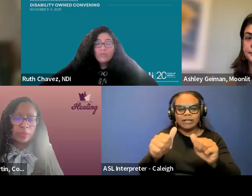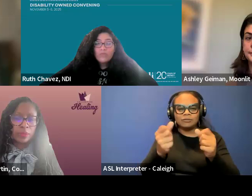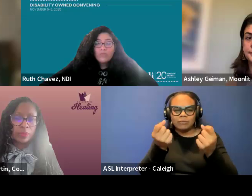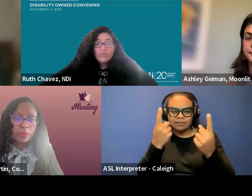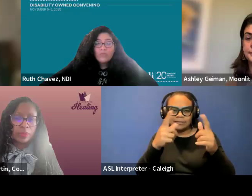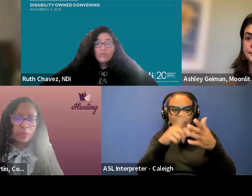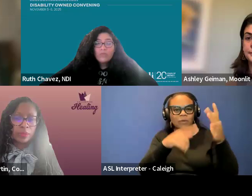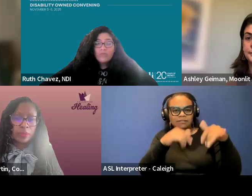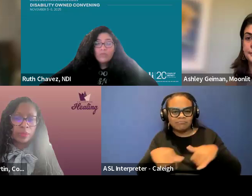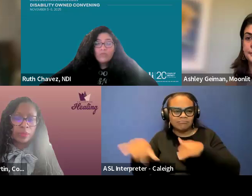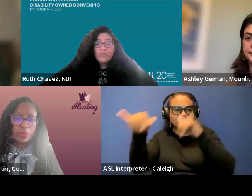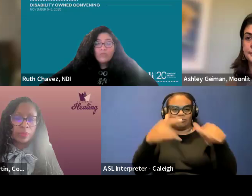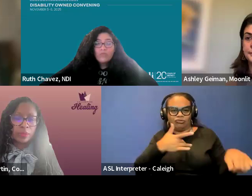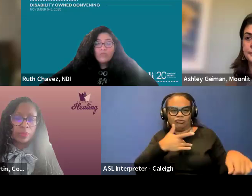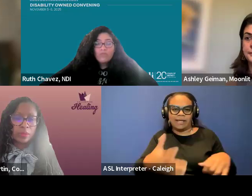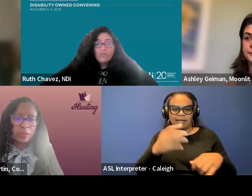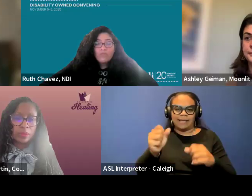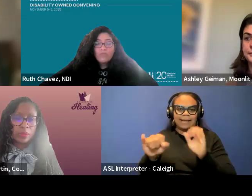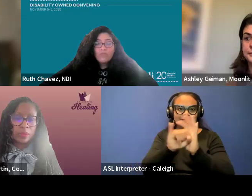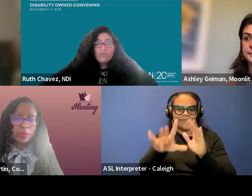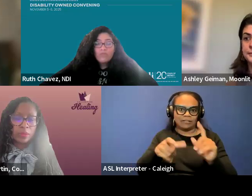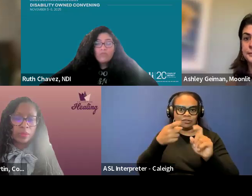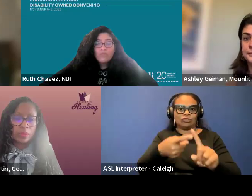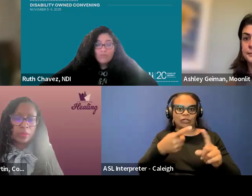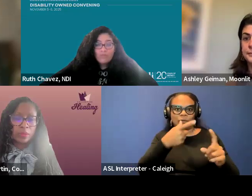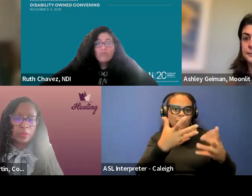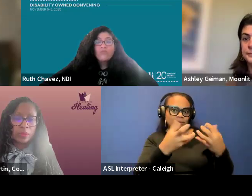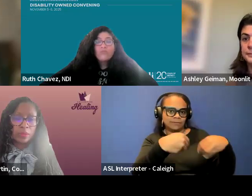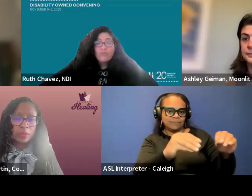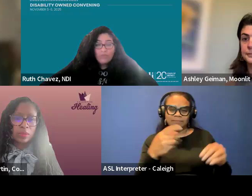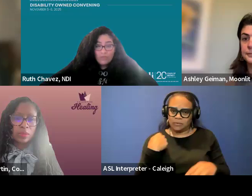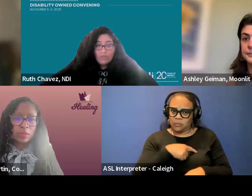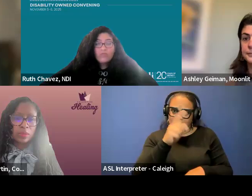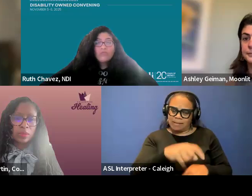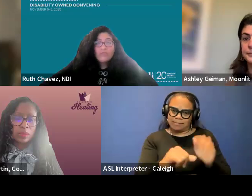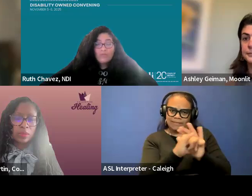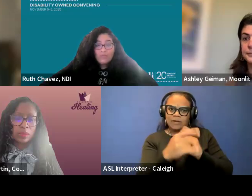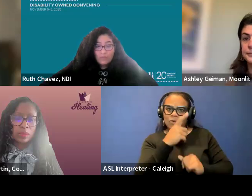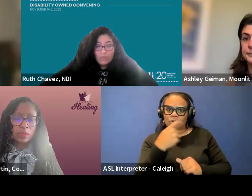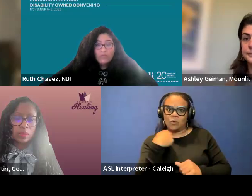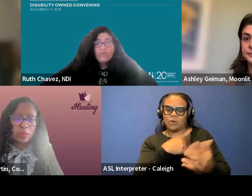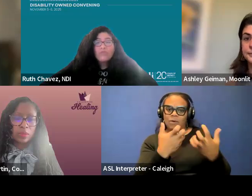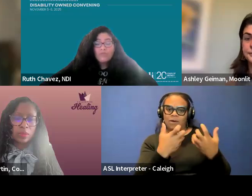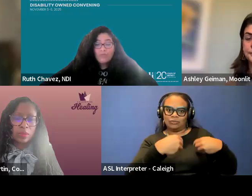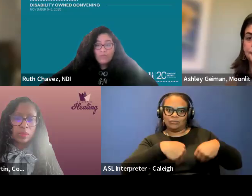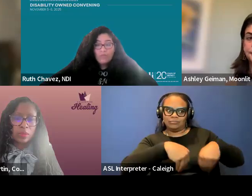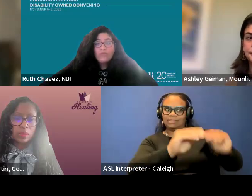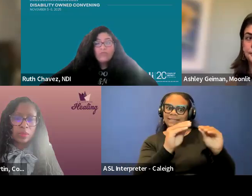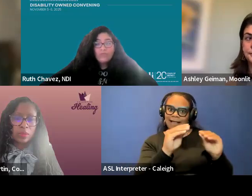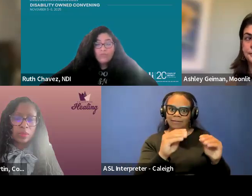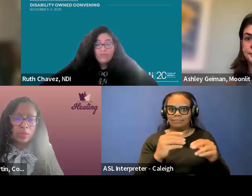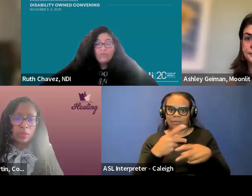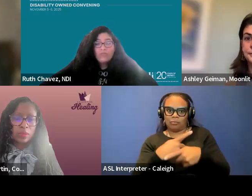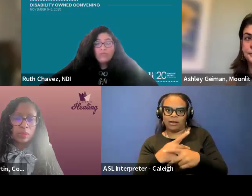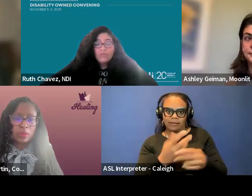audiences, which is really important because we have to identify who we're providing our services or our products for. You